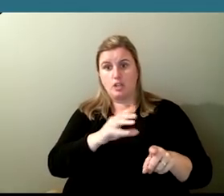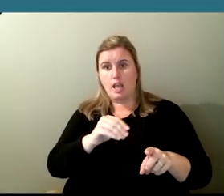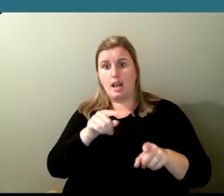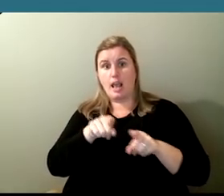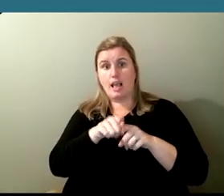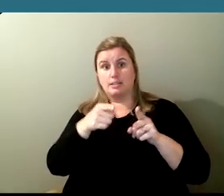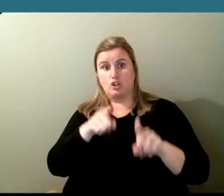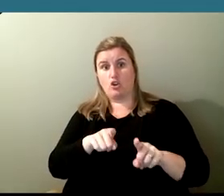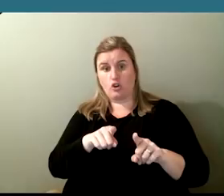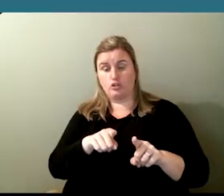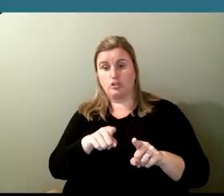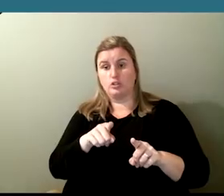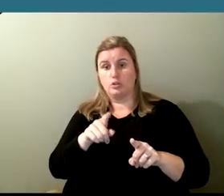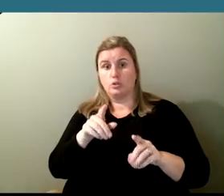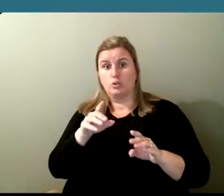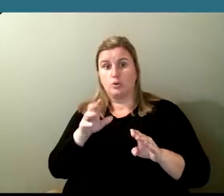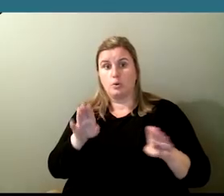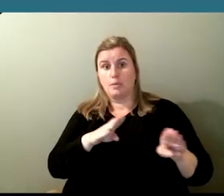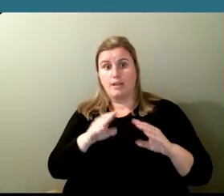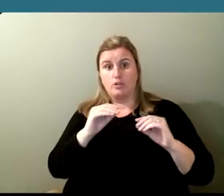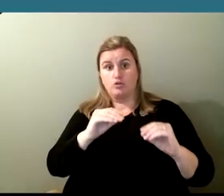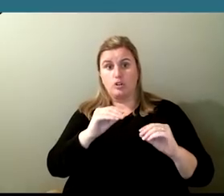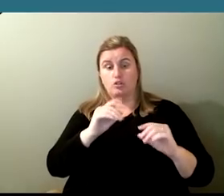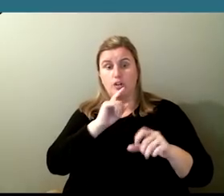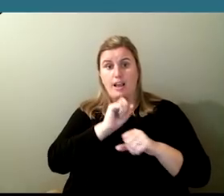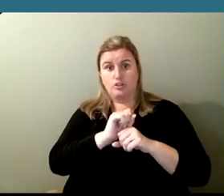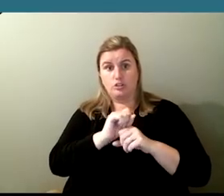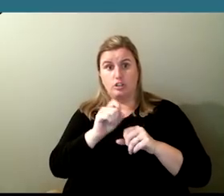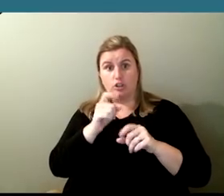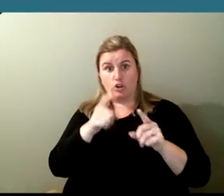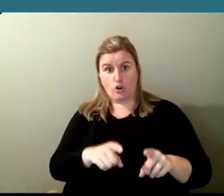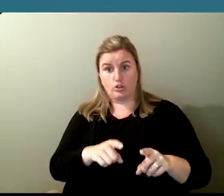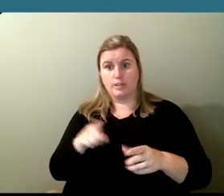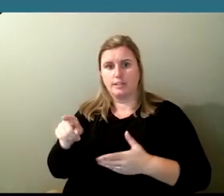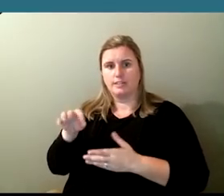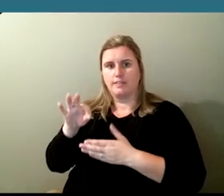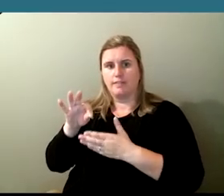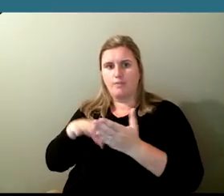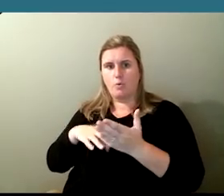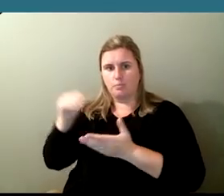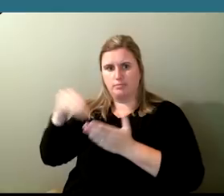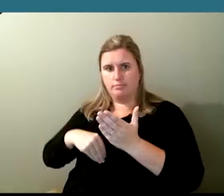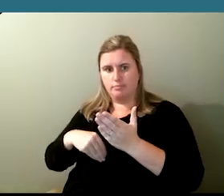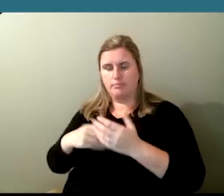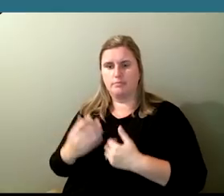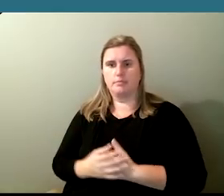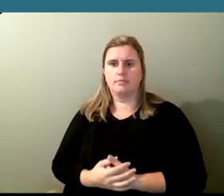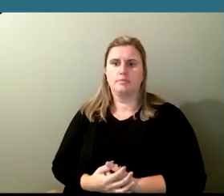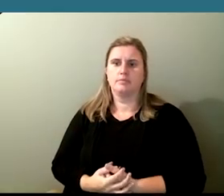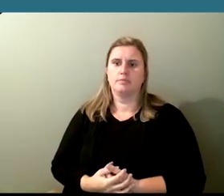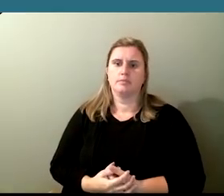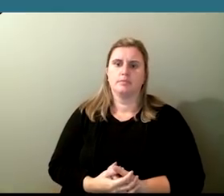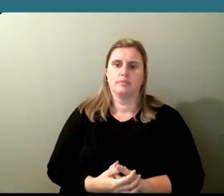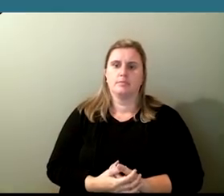actually occurs, or instructional behavior actually occurs, this form is actually completed, So